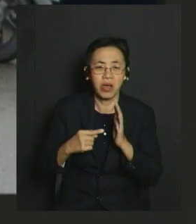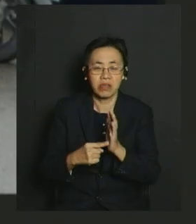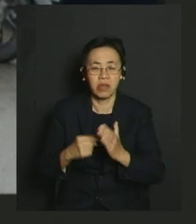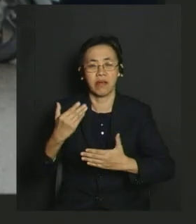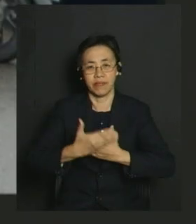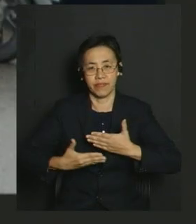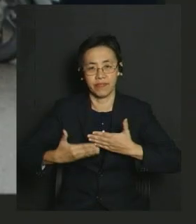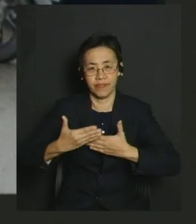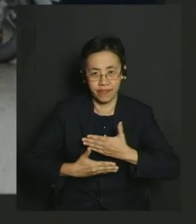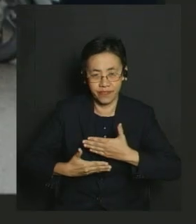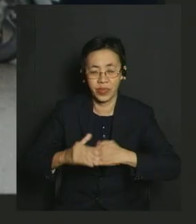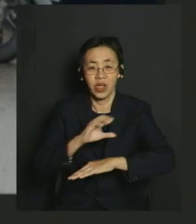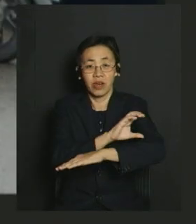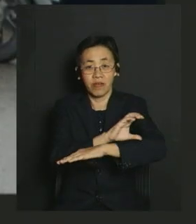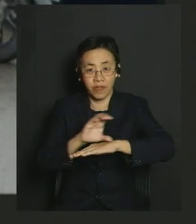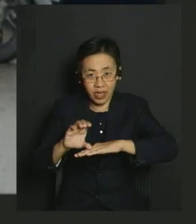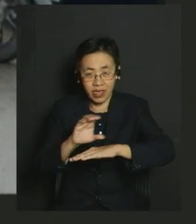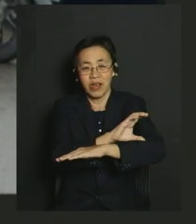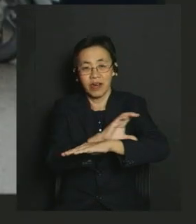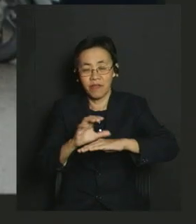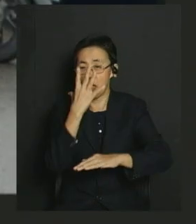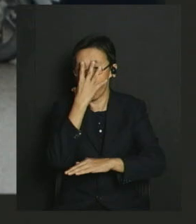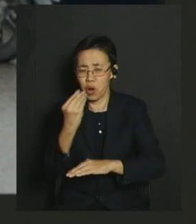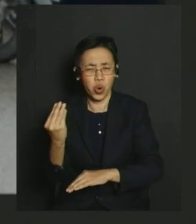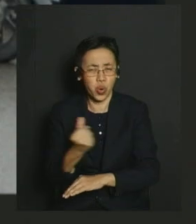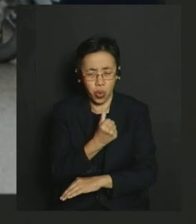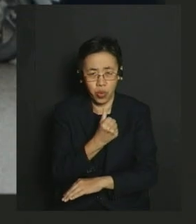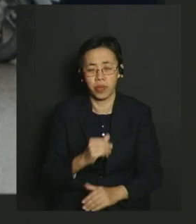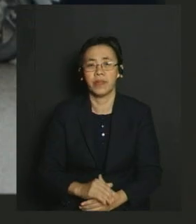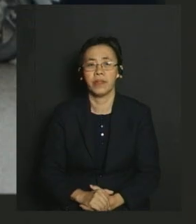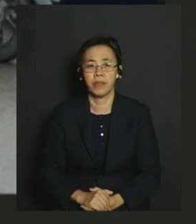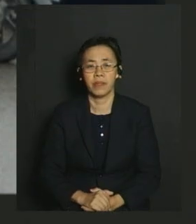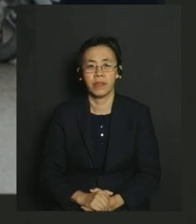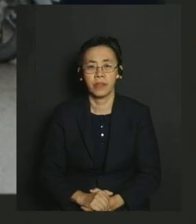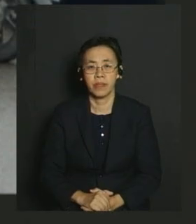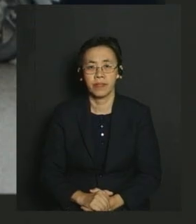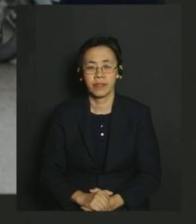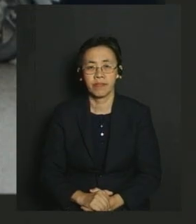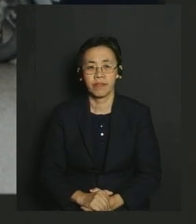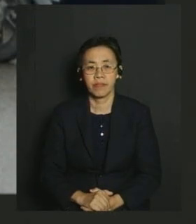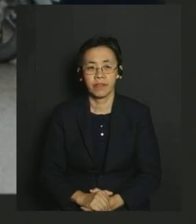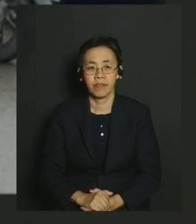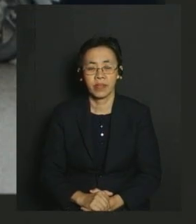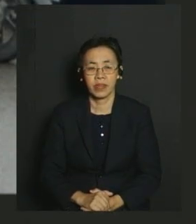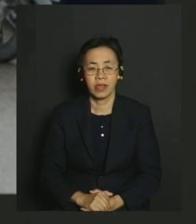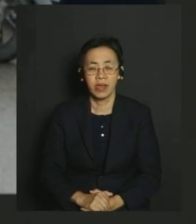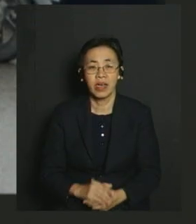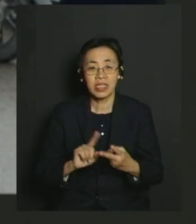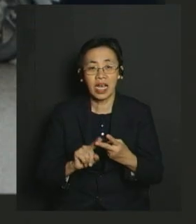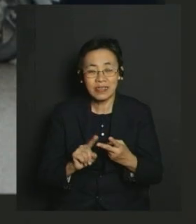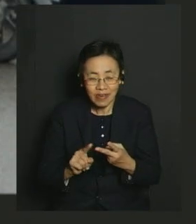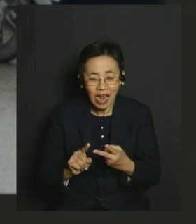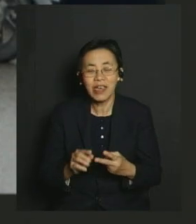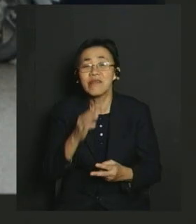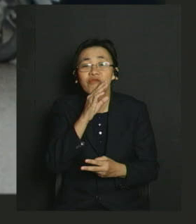But if you talk about capillary project, it's about last mile. You know, If you have your home inside